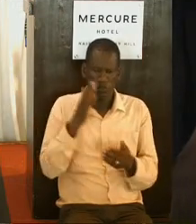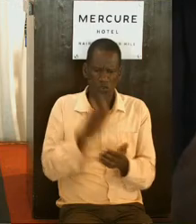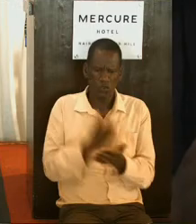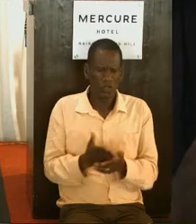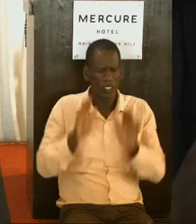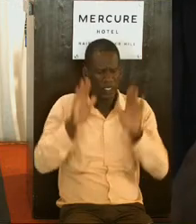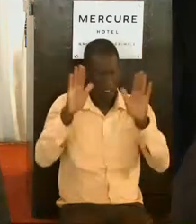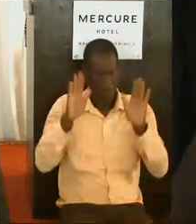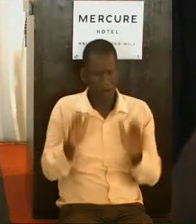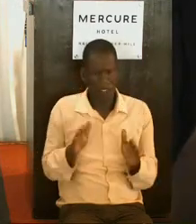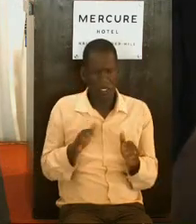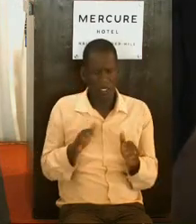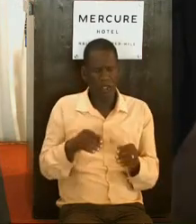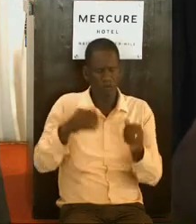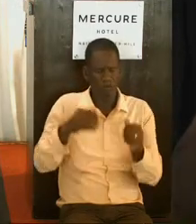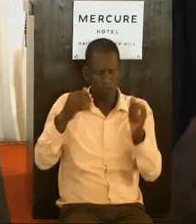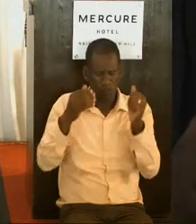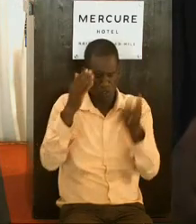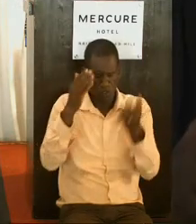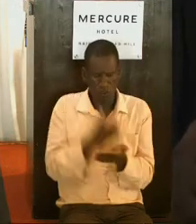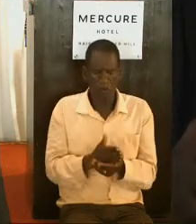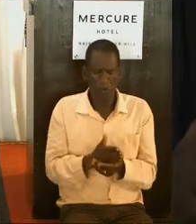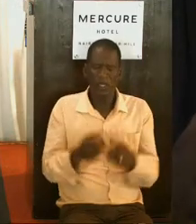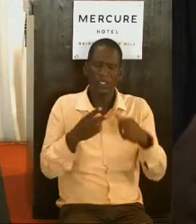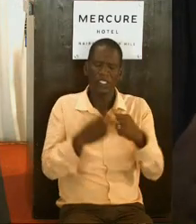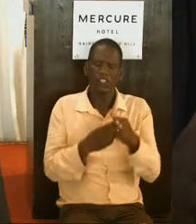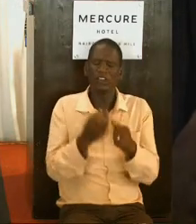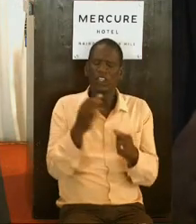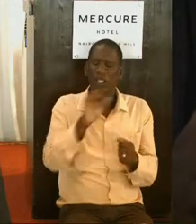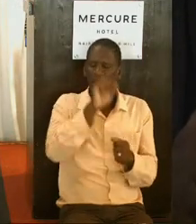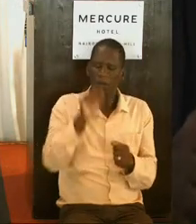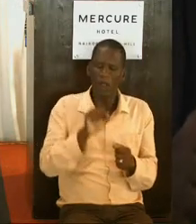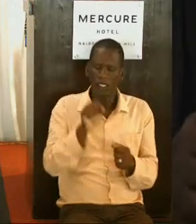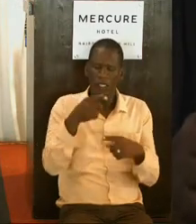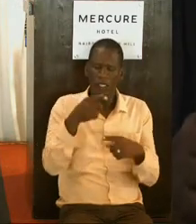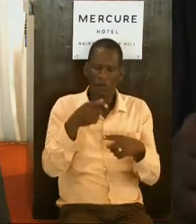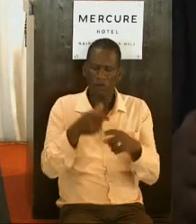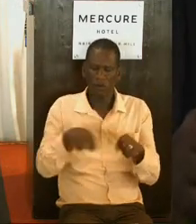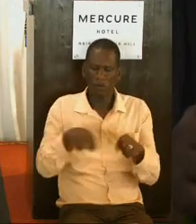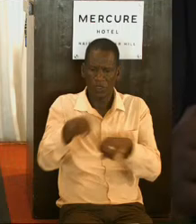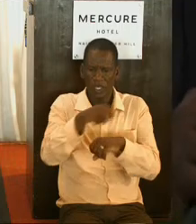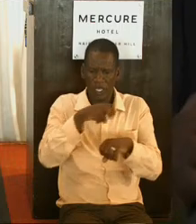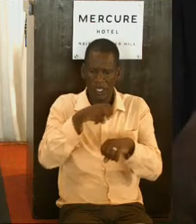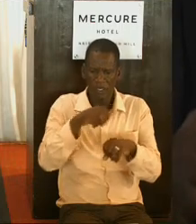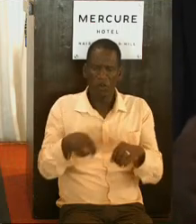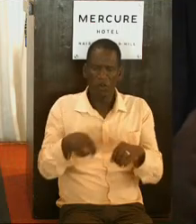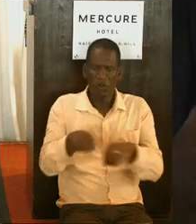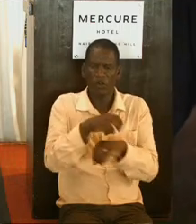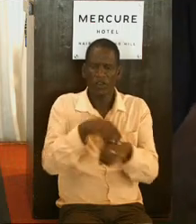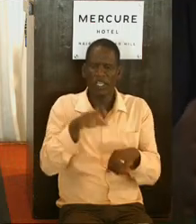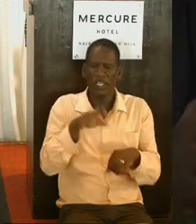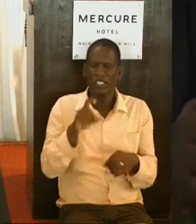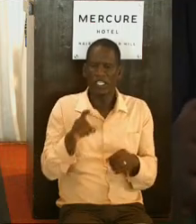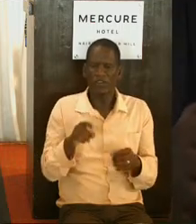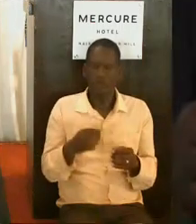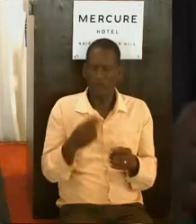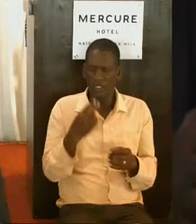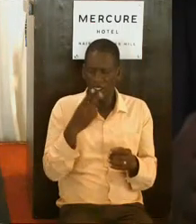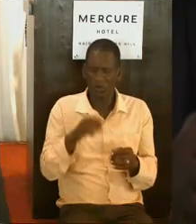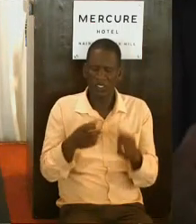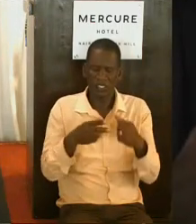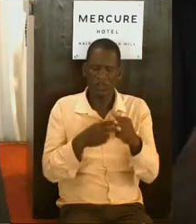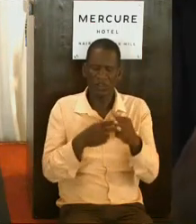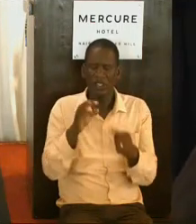significant uh 73 percent who are from the national I mean the national executive was perceived at